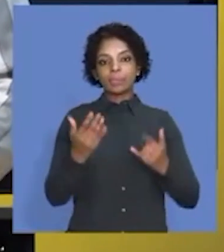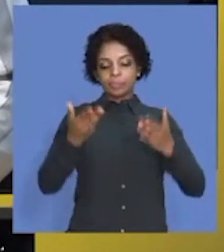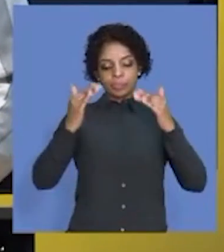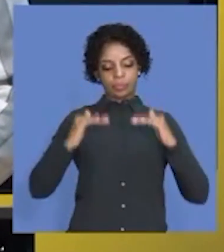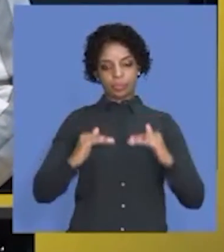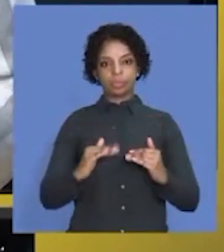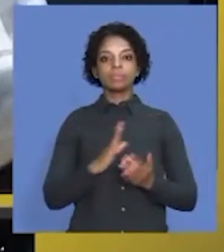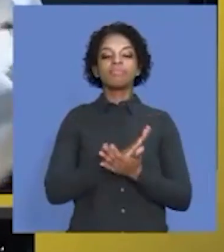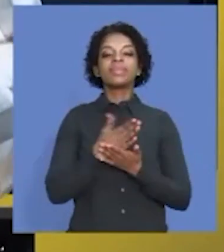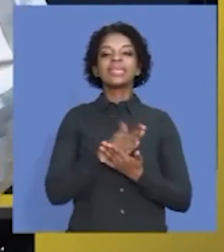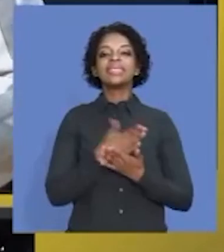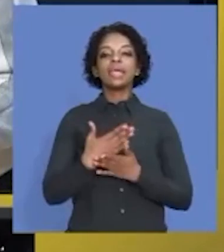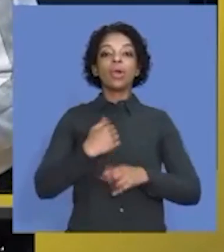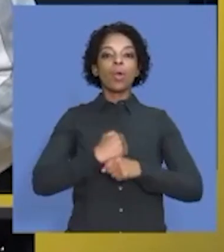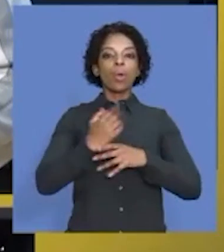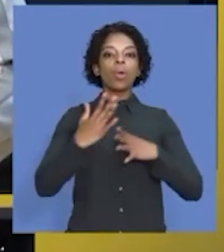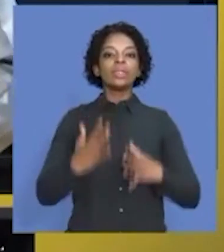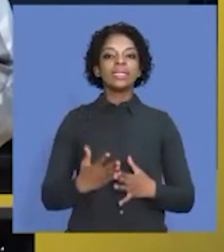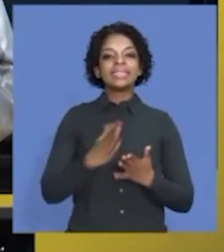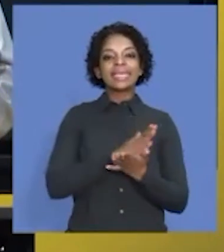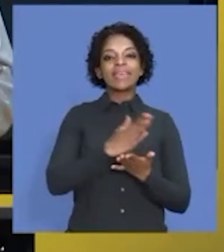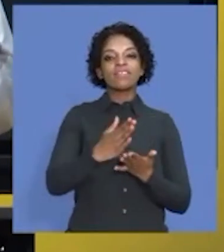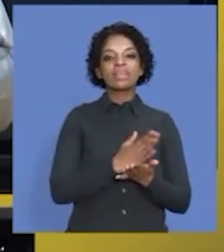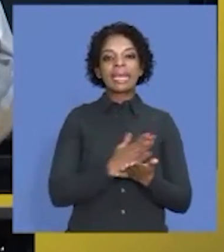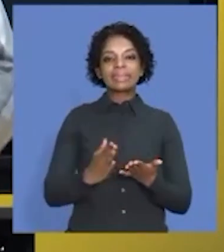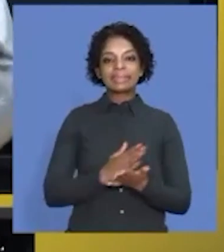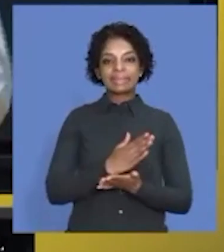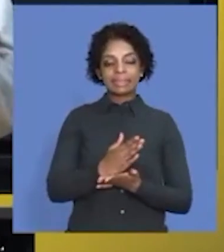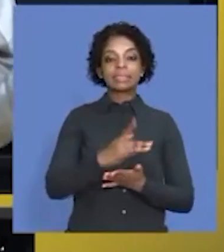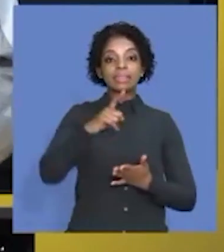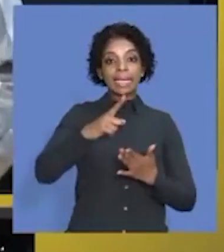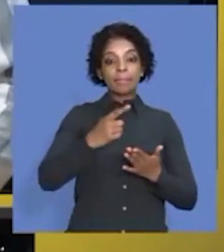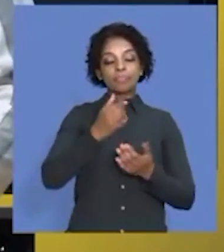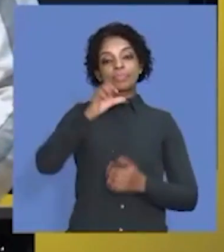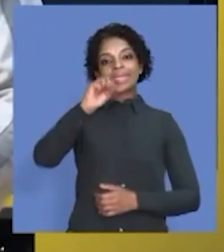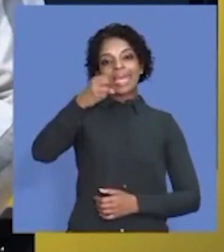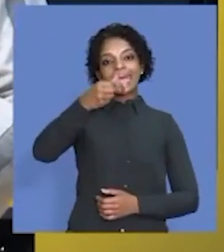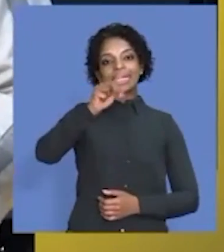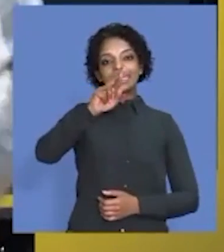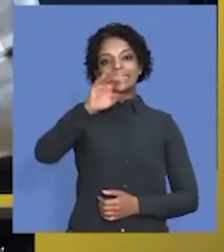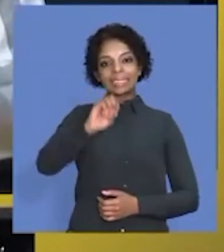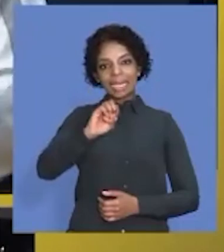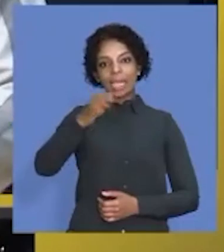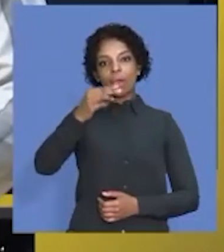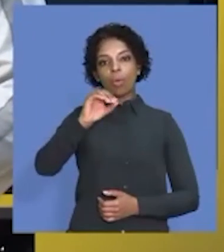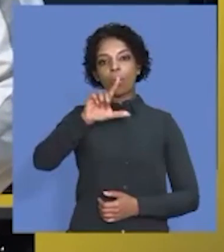and other payables. Then we come to shareholders for dividends. Remember, your shareholders for dividends will always